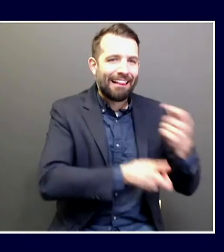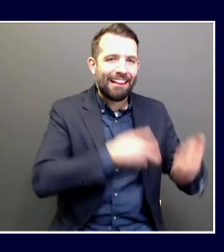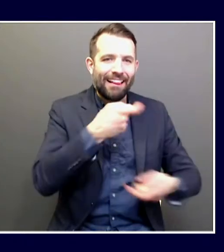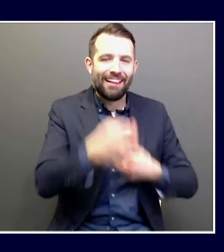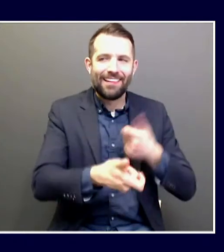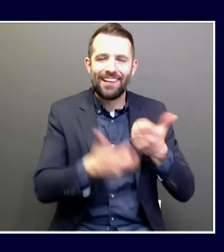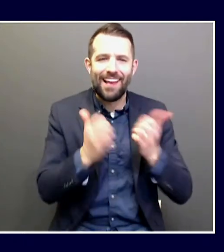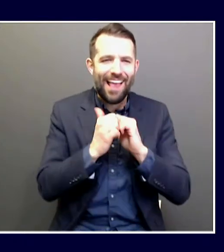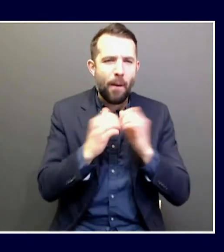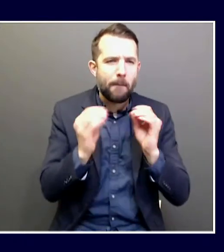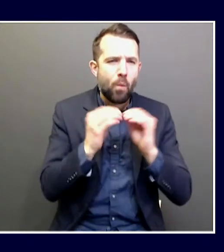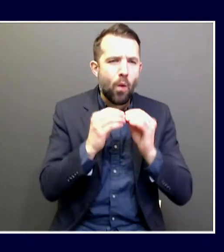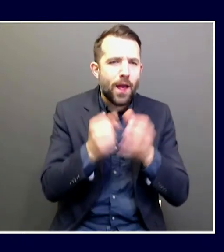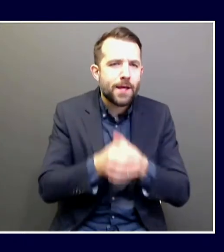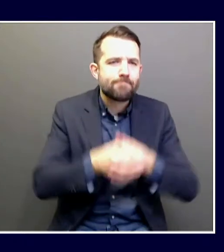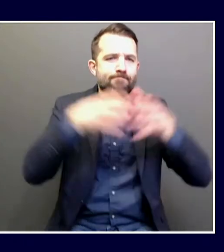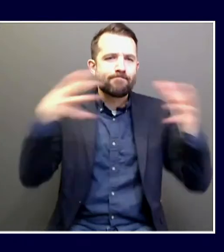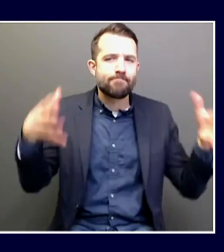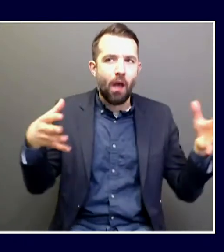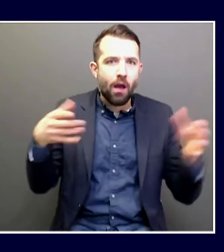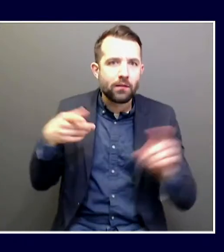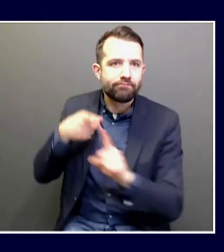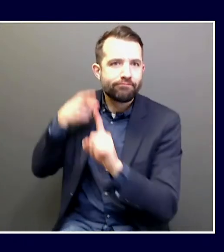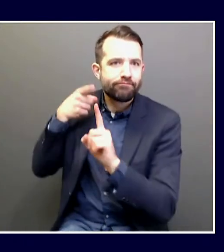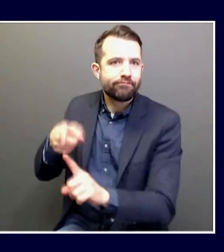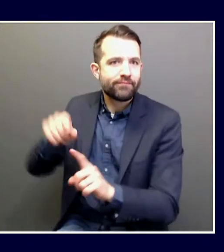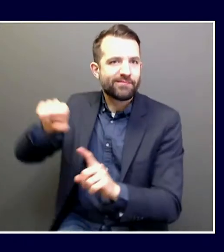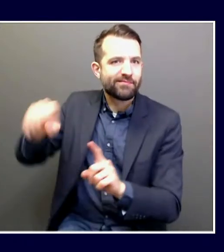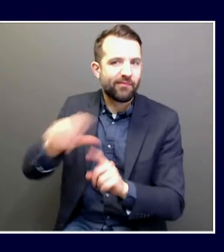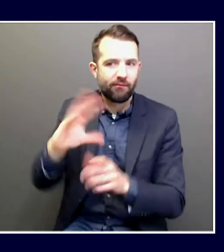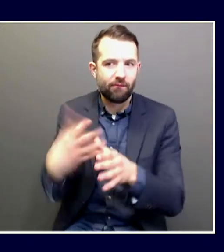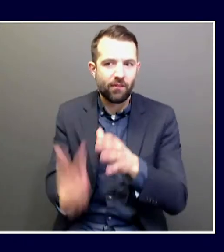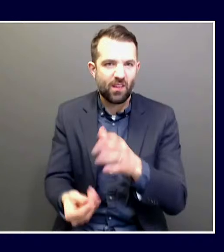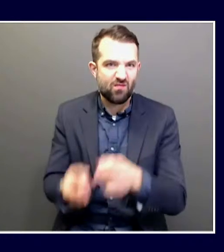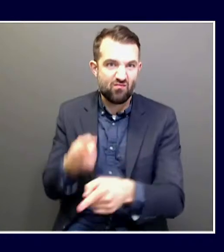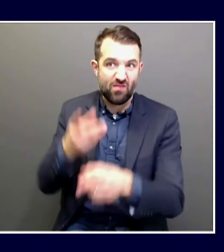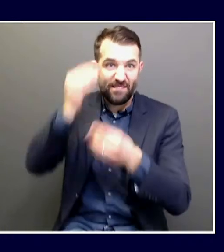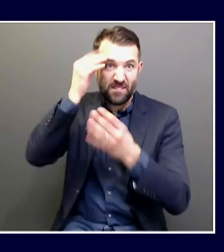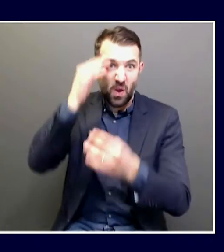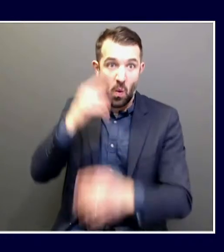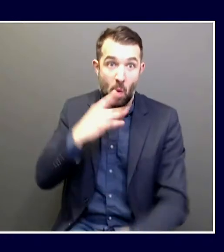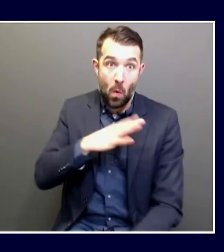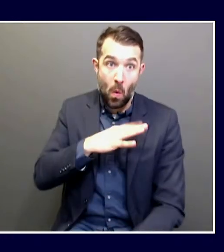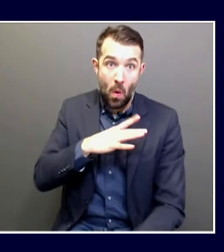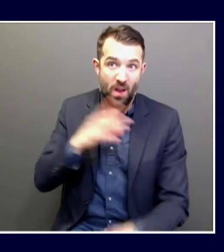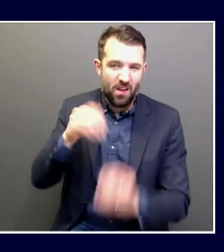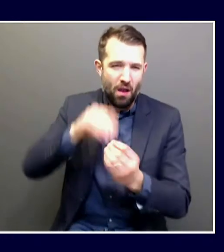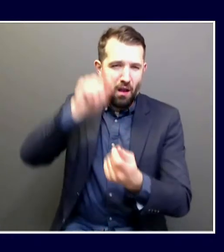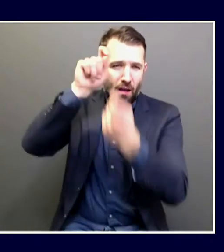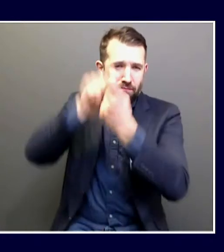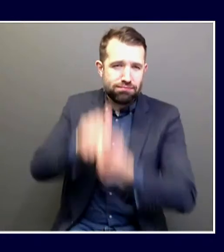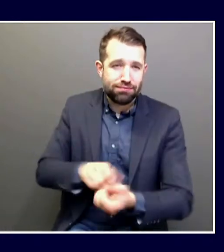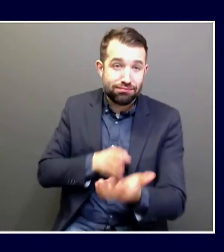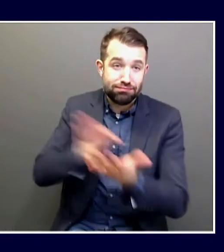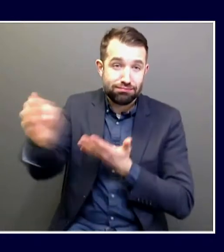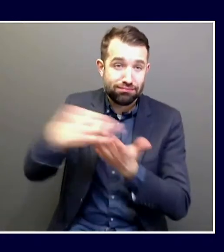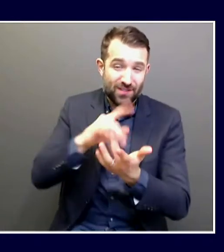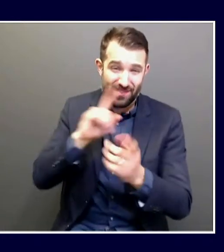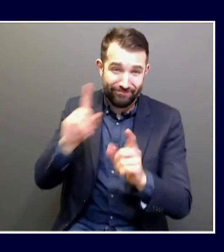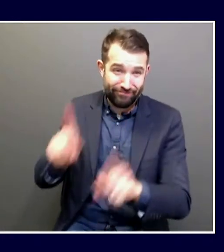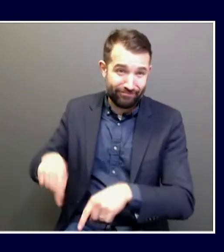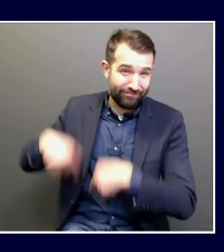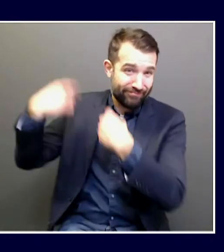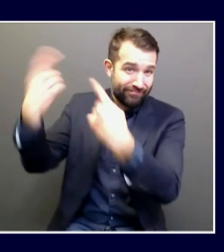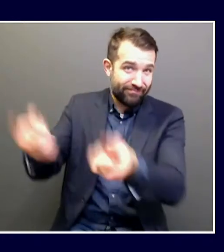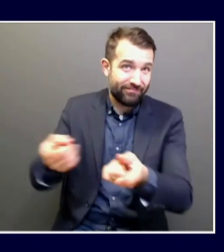any particular point. We've learned from the wastewater testing that's been done so far that it can be